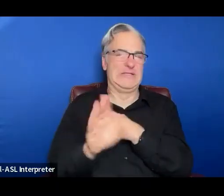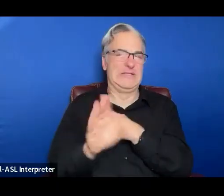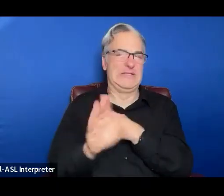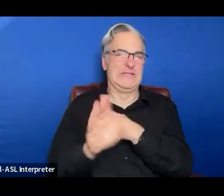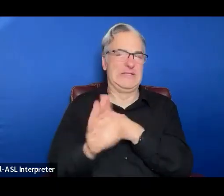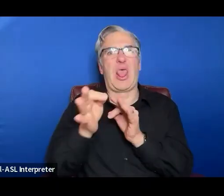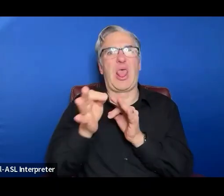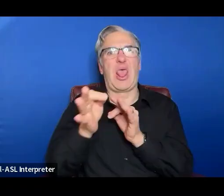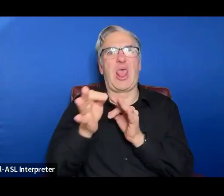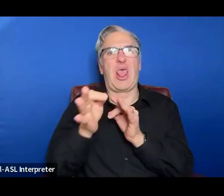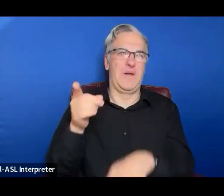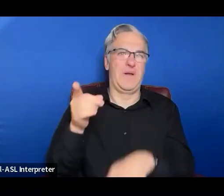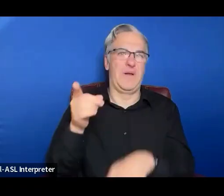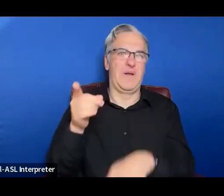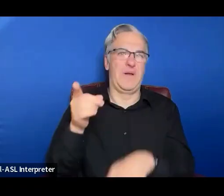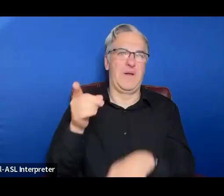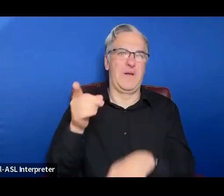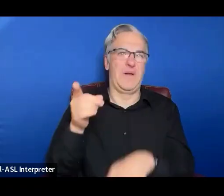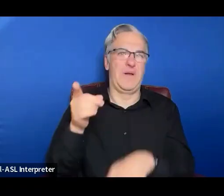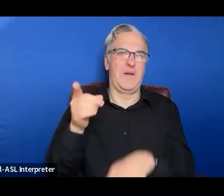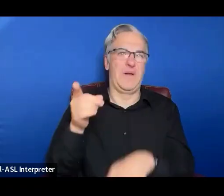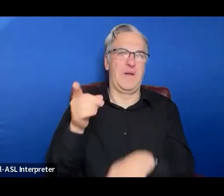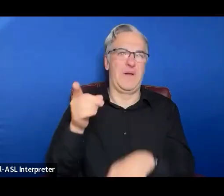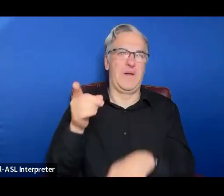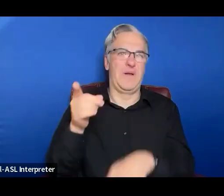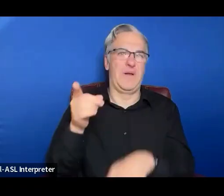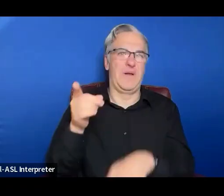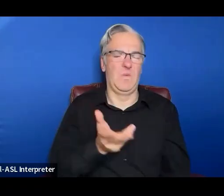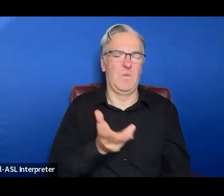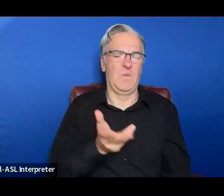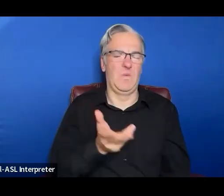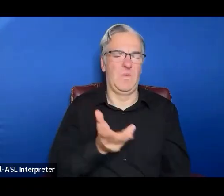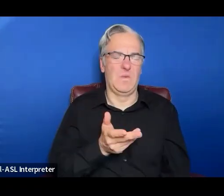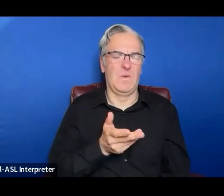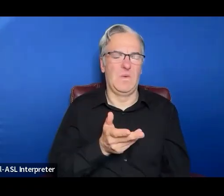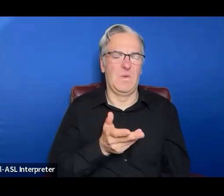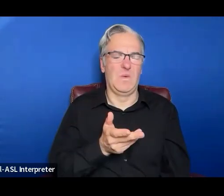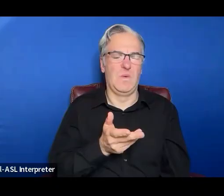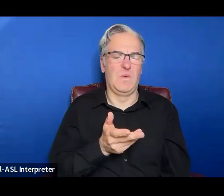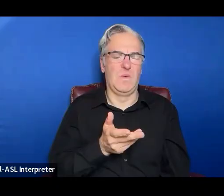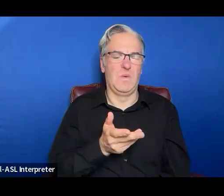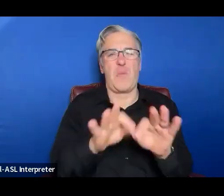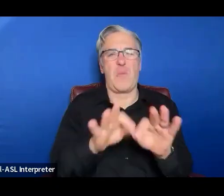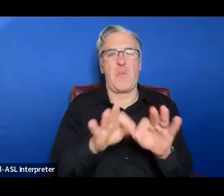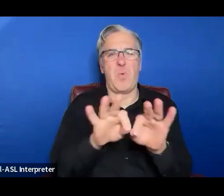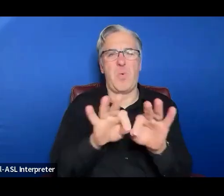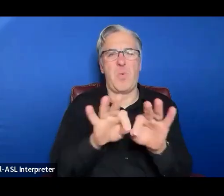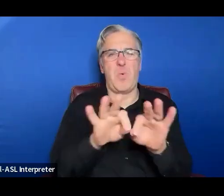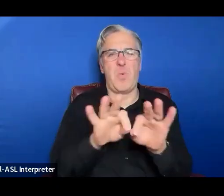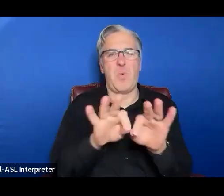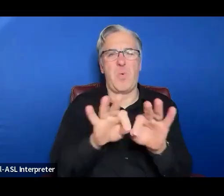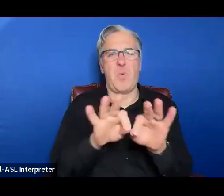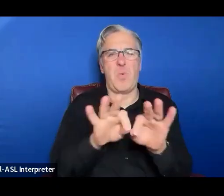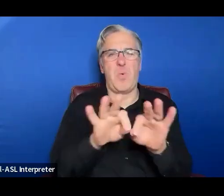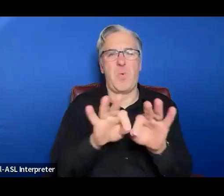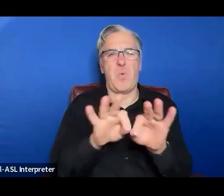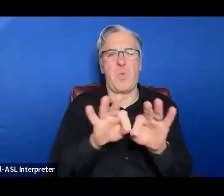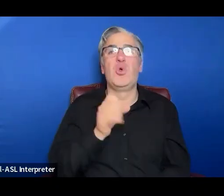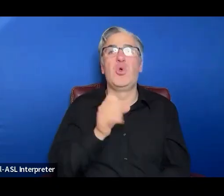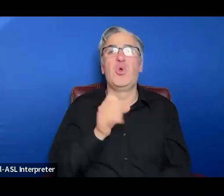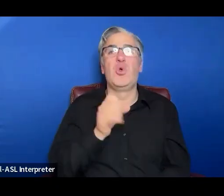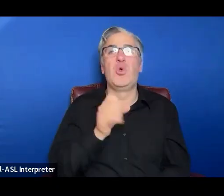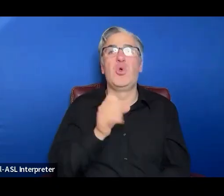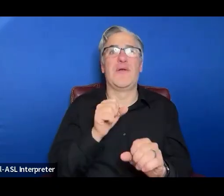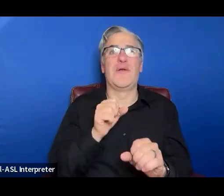and a cost to get that open. So keep them with your important papers at home. You can file them with